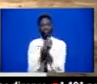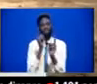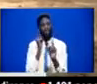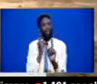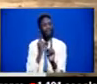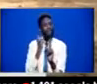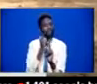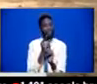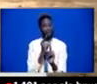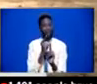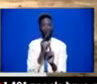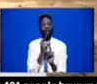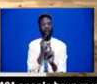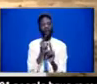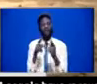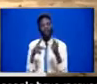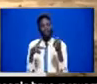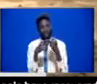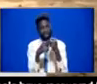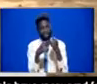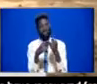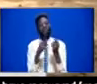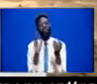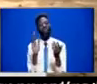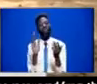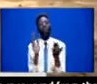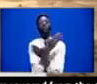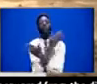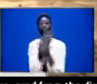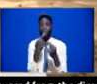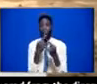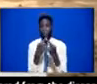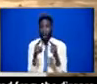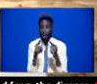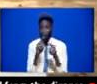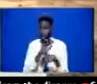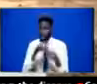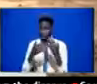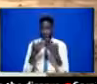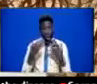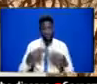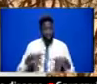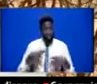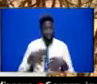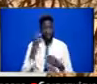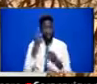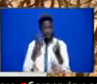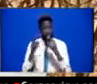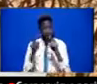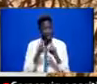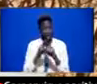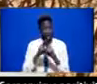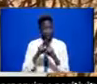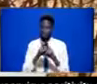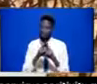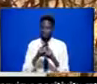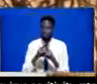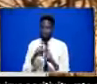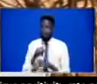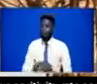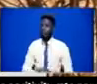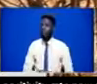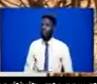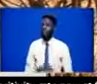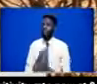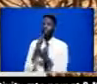harmful practice thinly veiled in culture, but not all actors share in the same vision. Sometimes